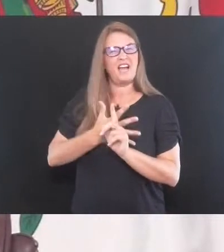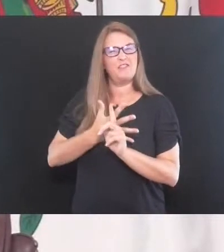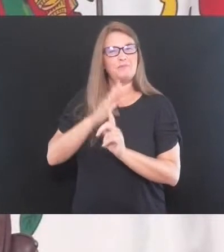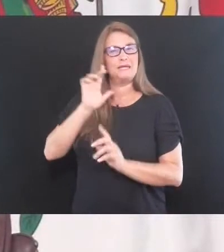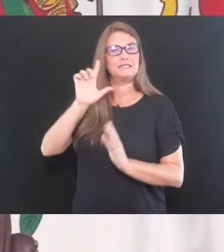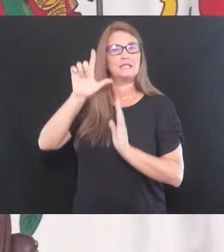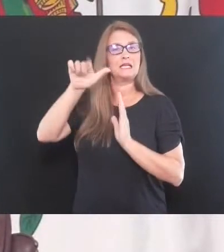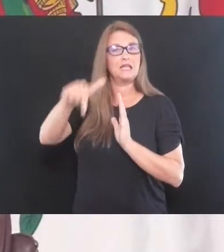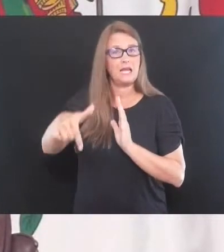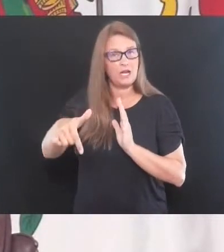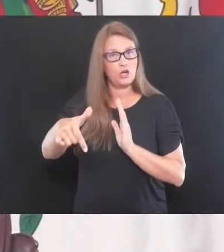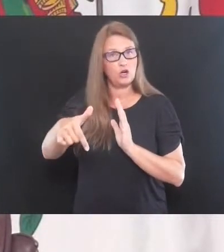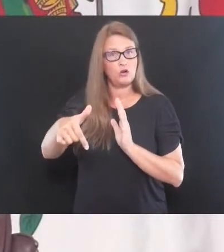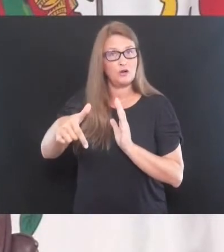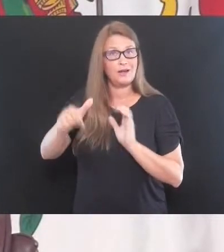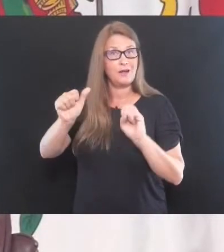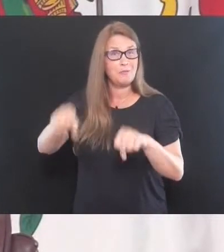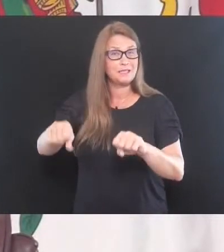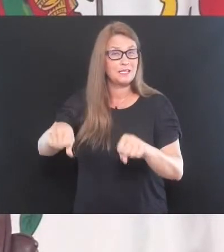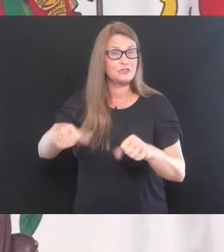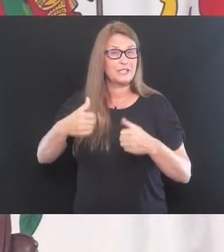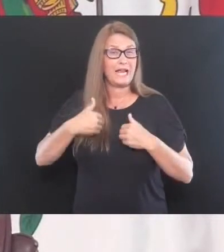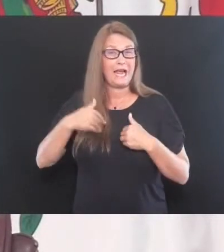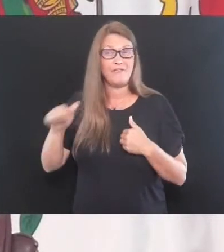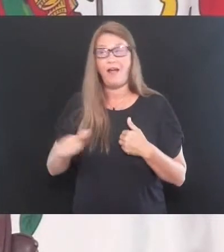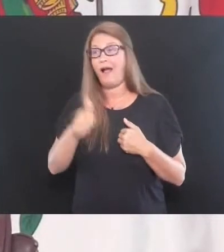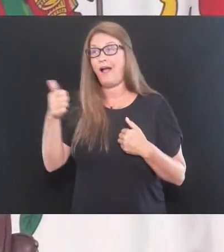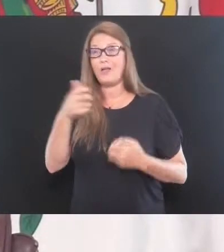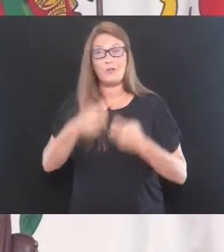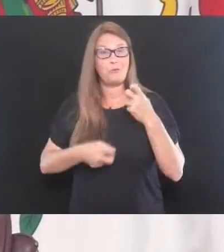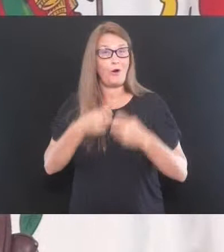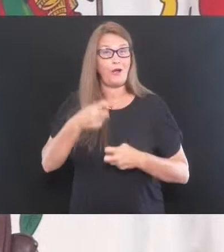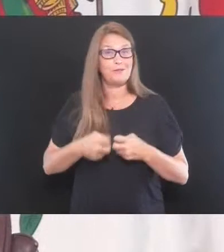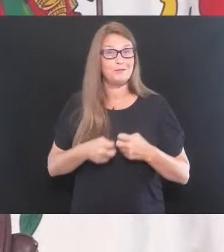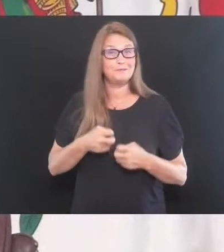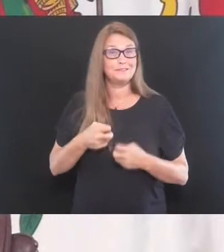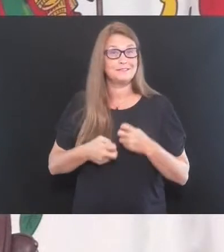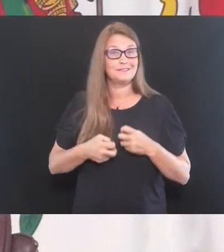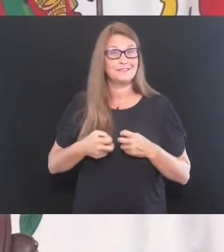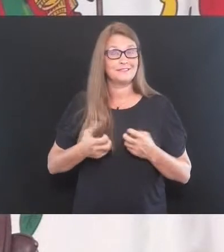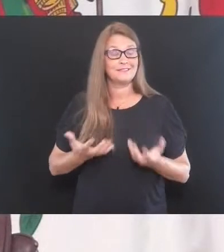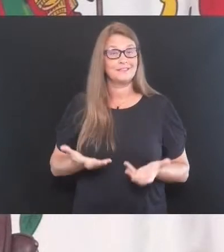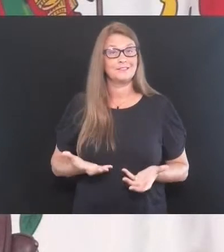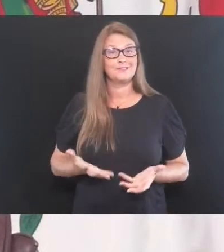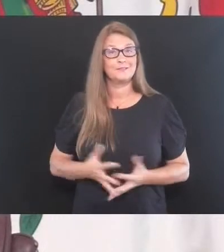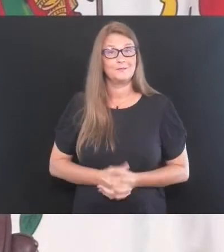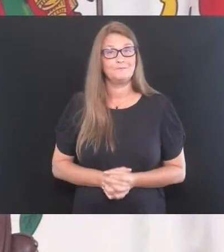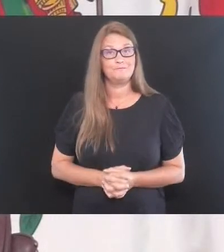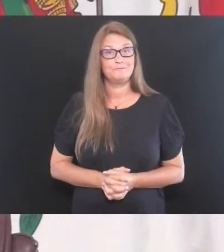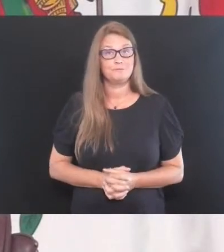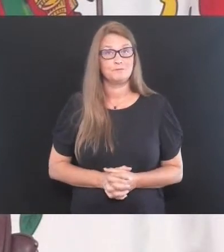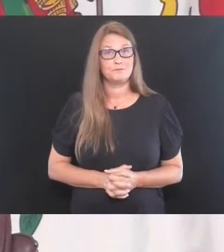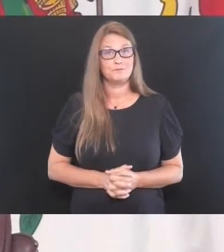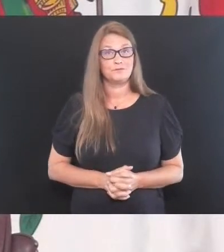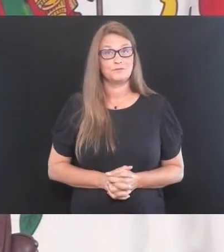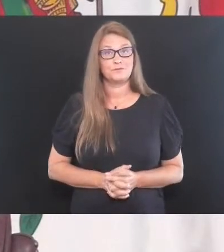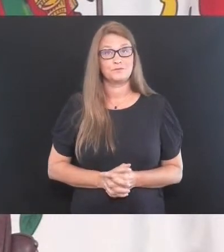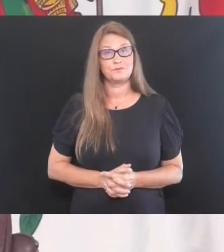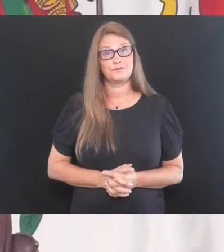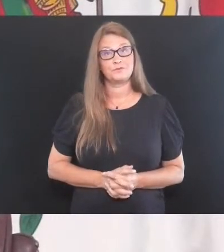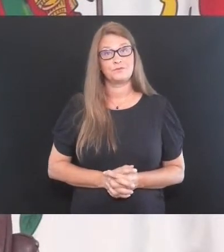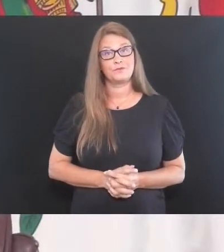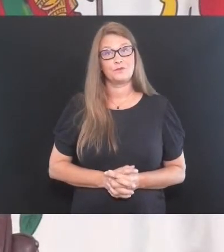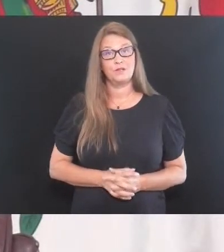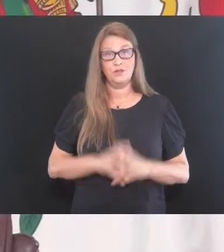those people end up with all kinds of bad side effects. They could carry those side effects through their